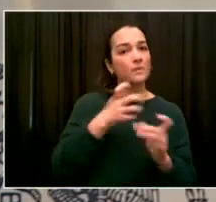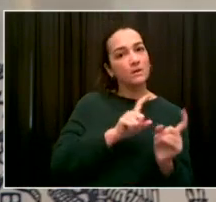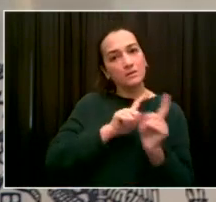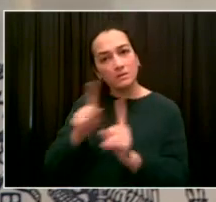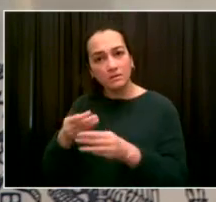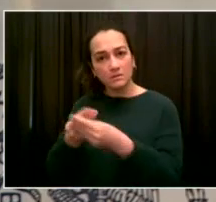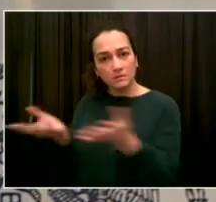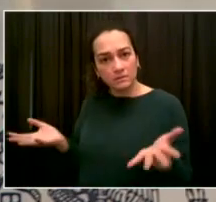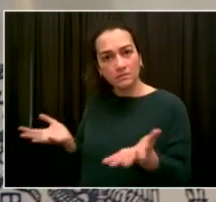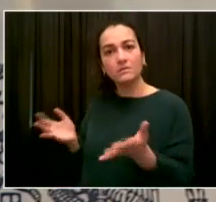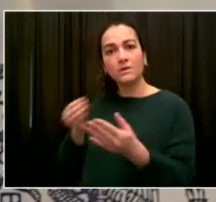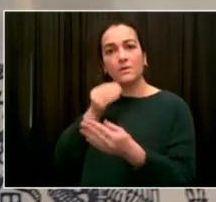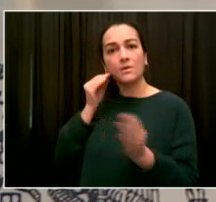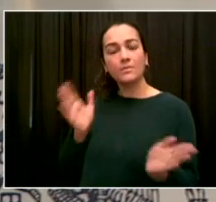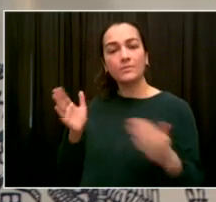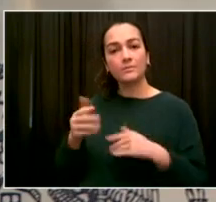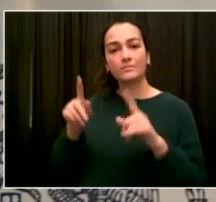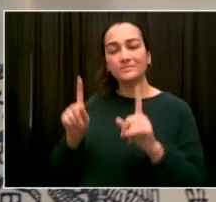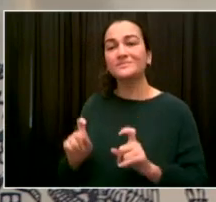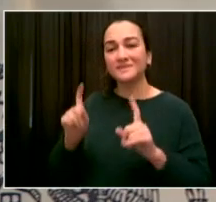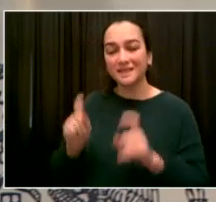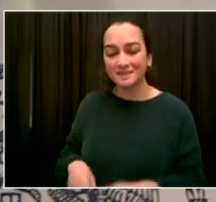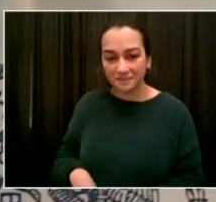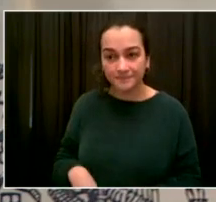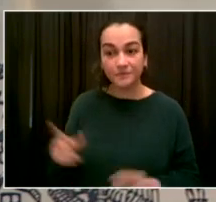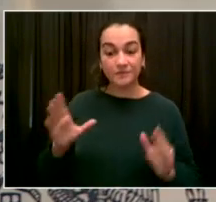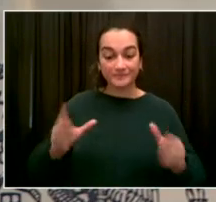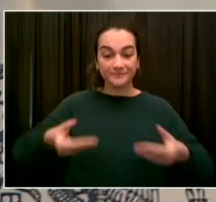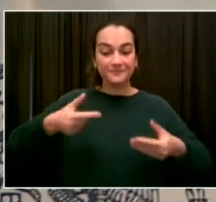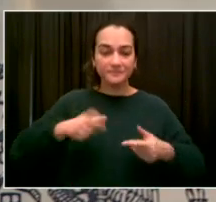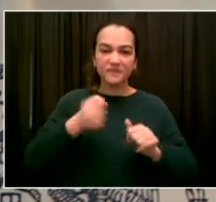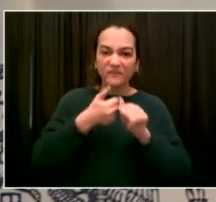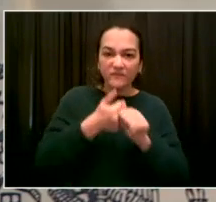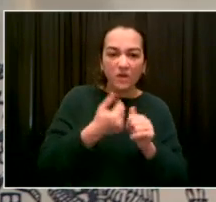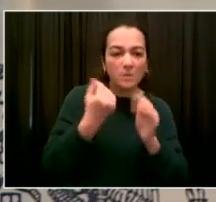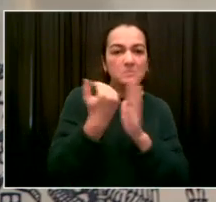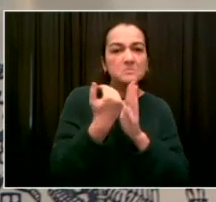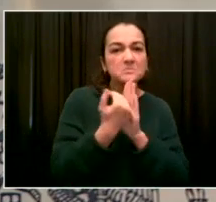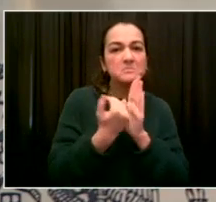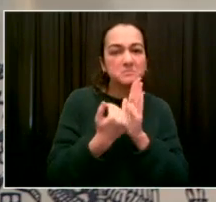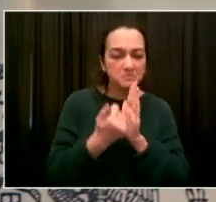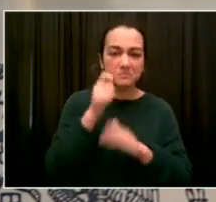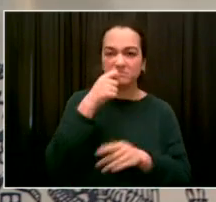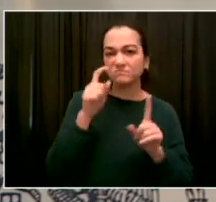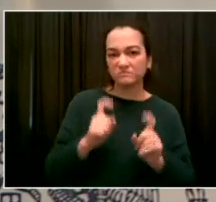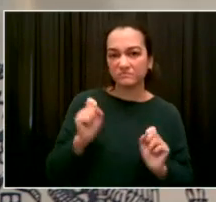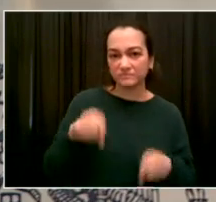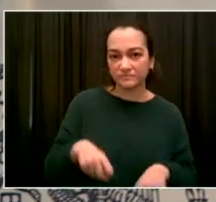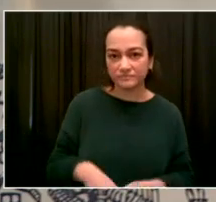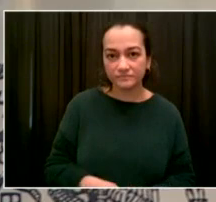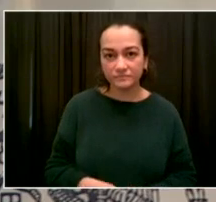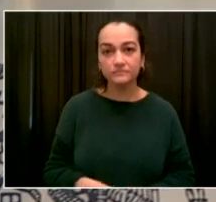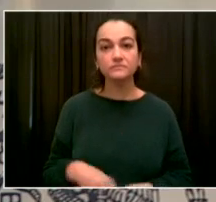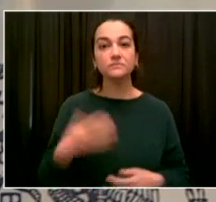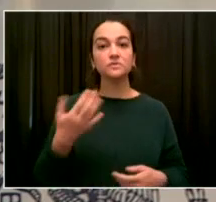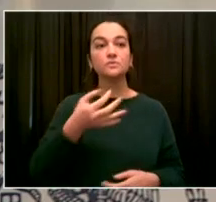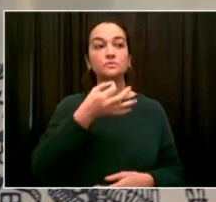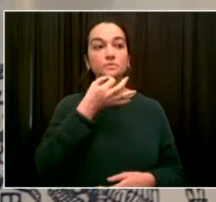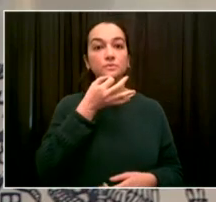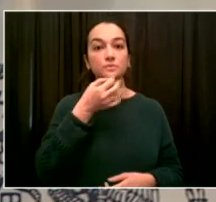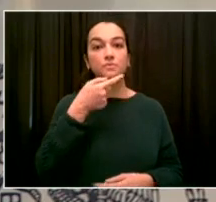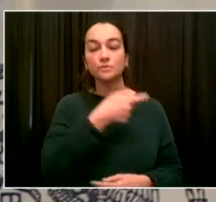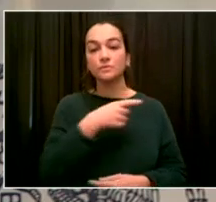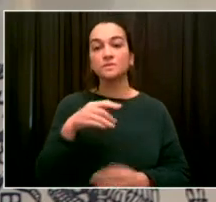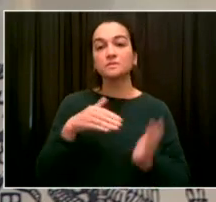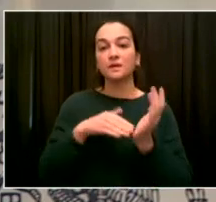a few minutes, so we'll get him back to talk about some of the specifics of that. But so we focus, obviously, every day on